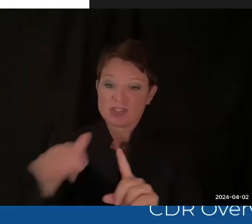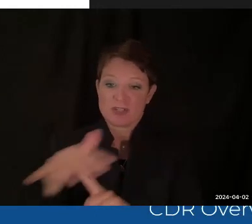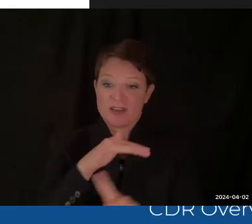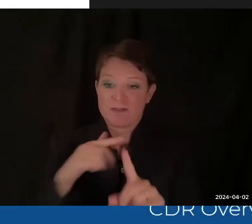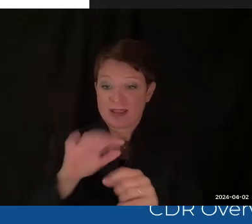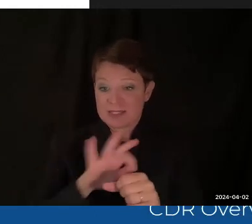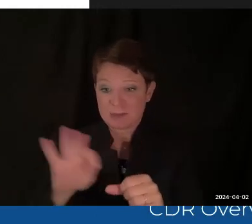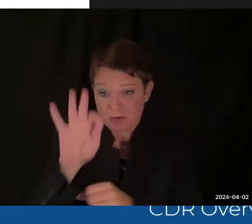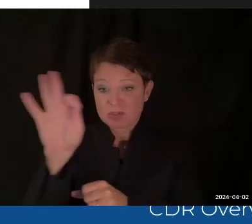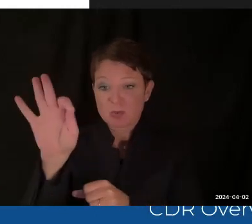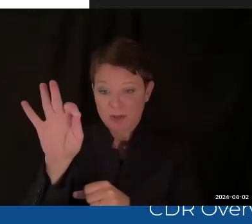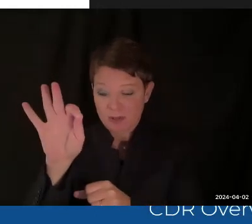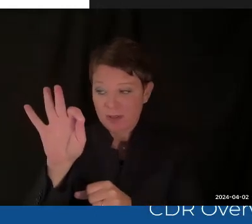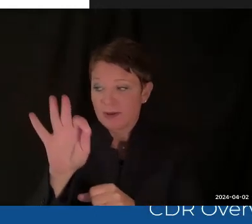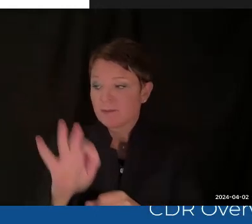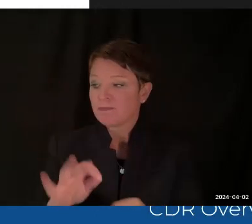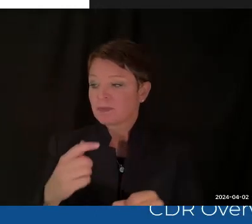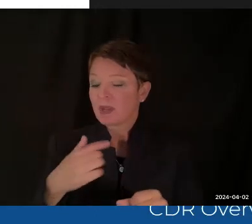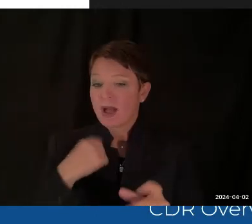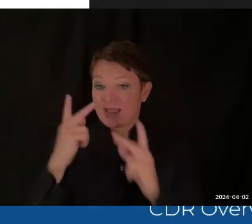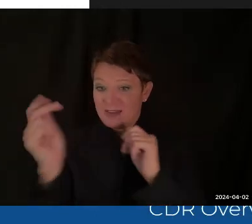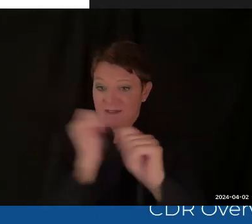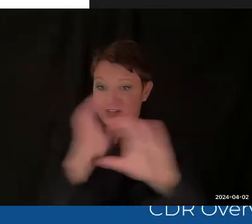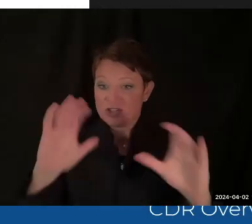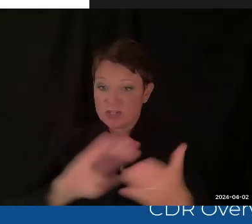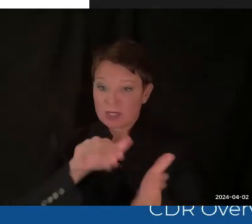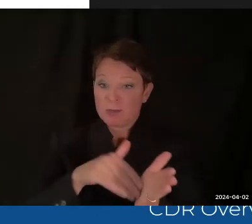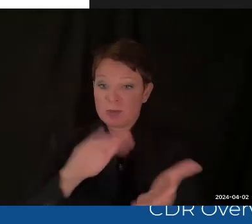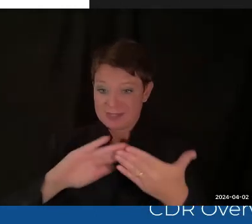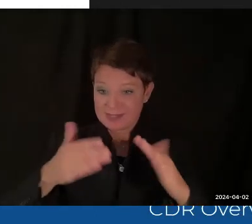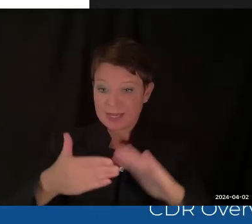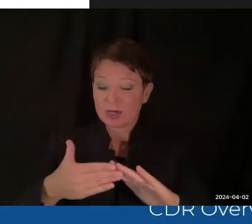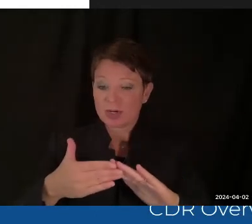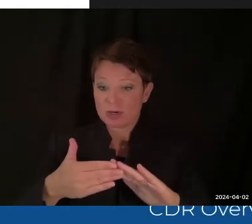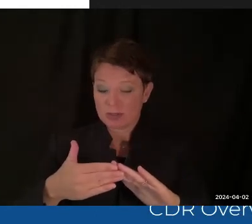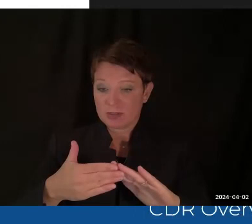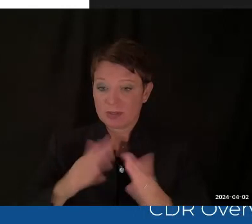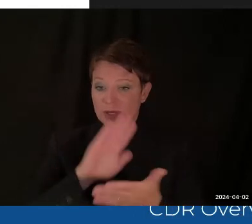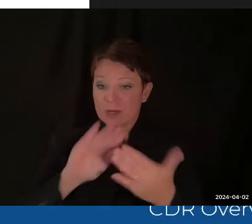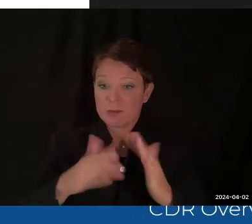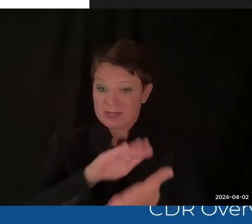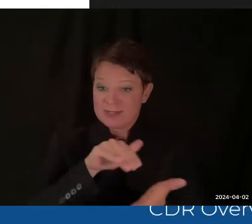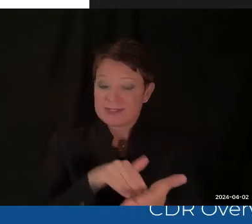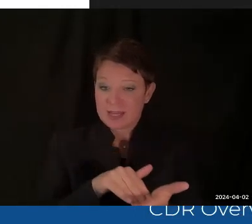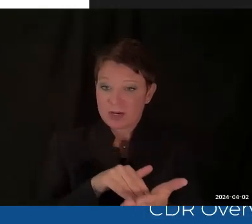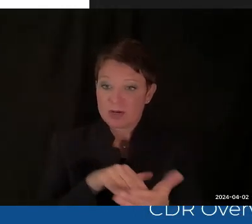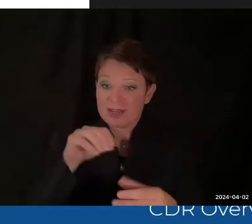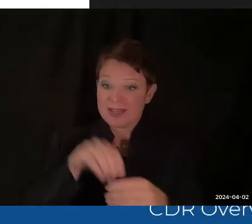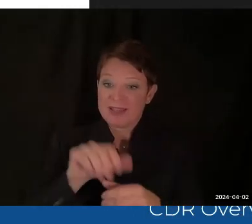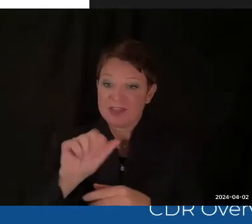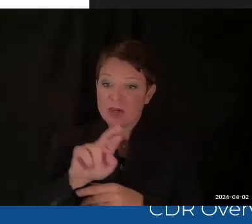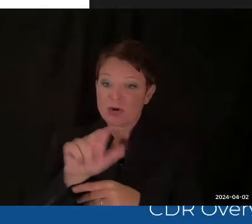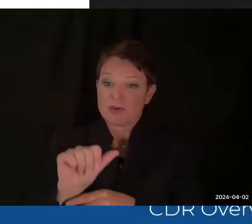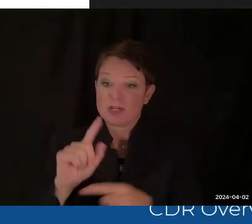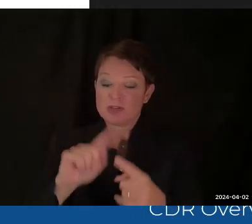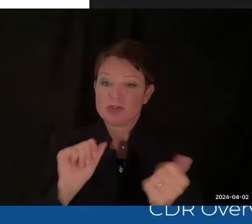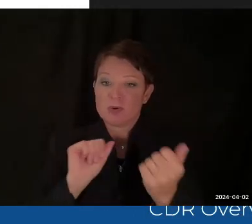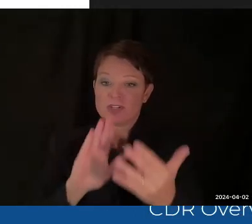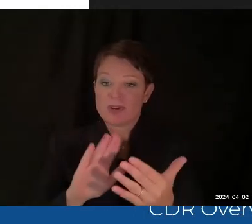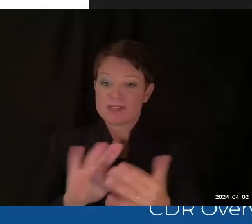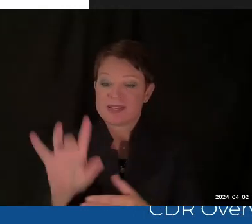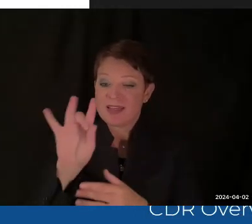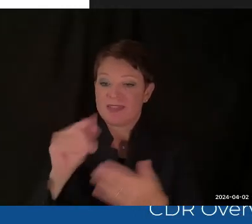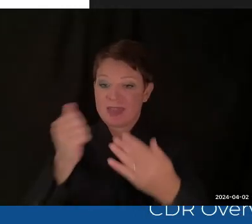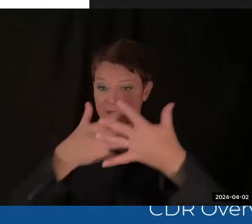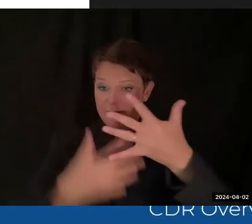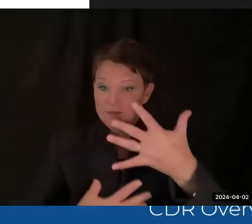and spiritual. And I envision a community center possibly within an arena to address all those 8